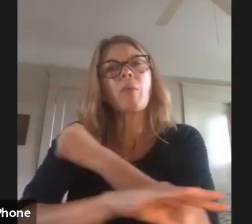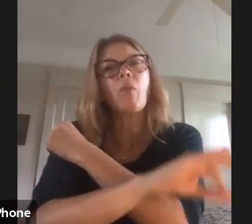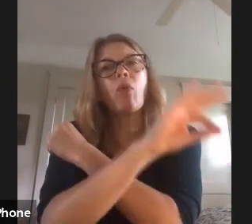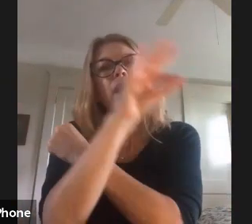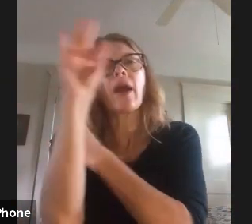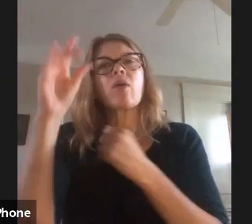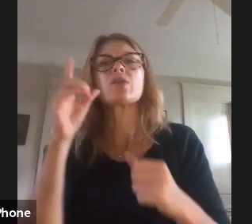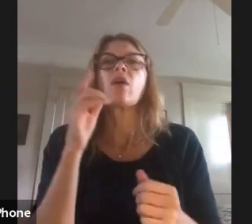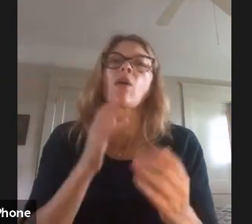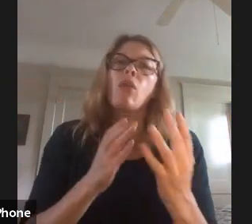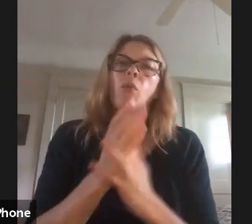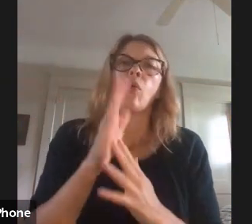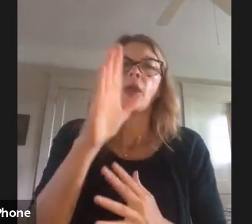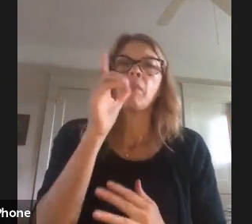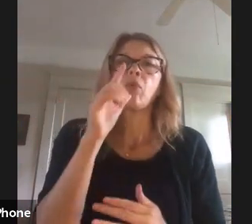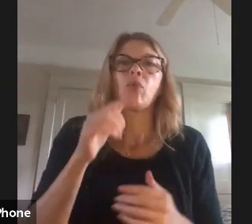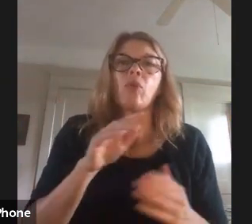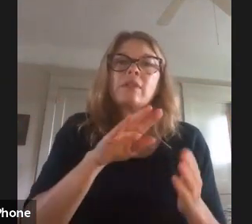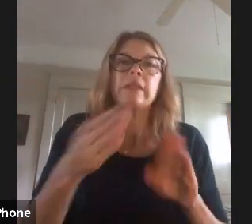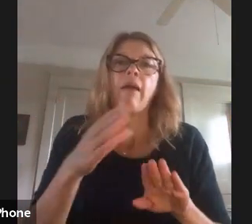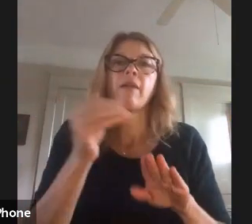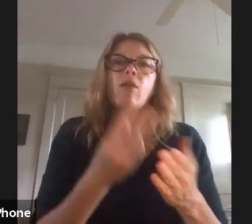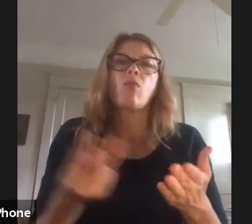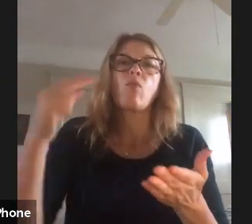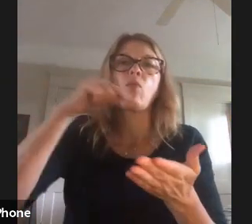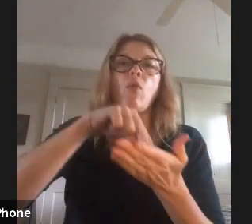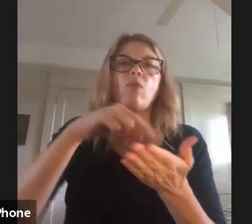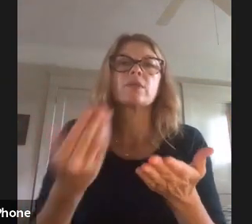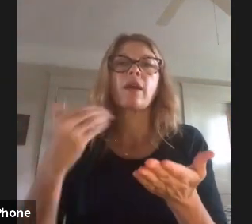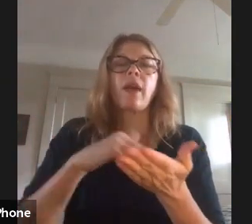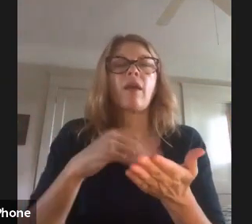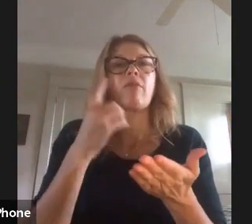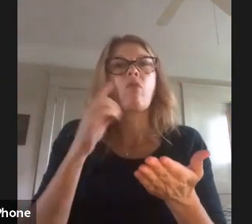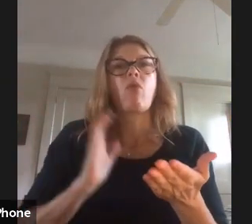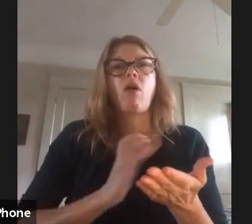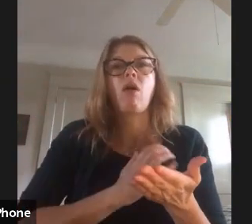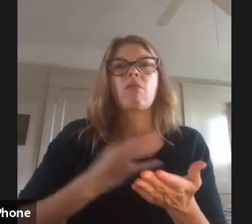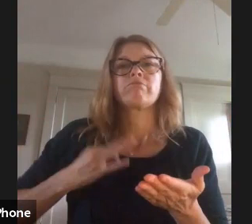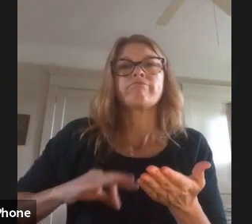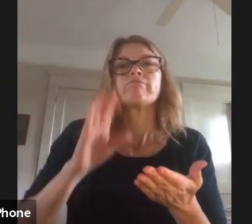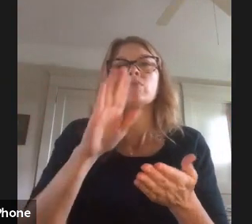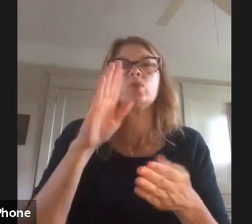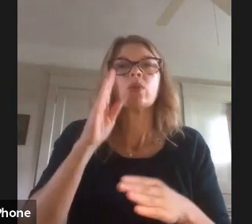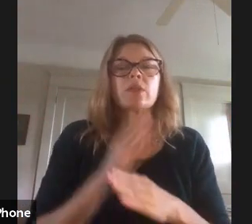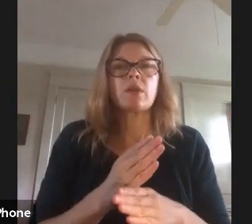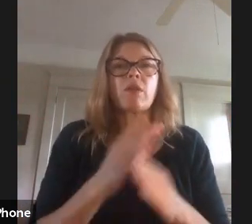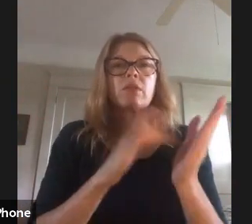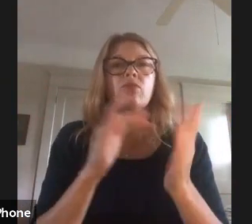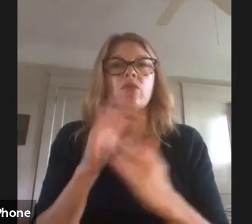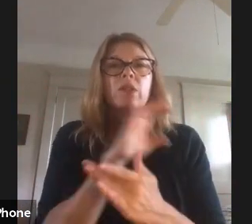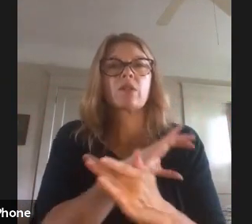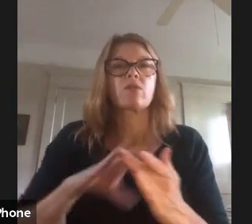died and rose again for us, your Son, our Savior, Jesus Christ. Amen.